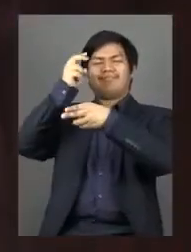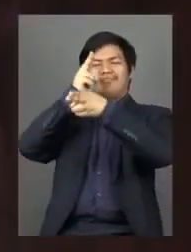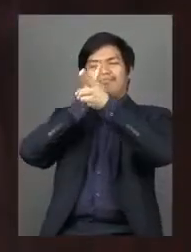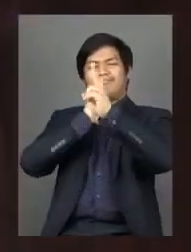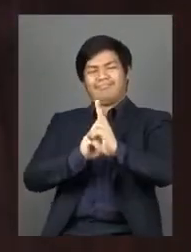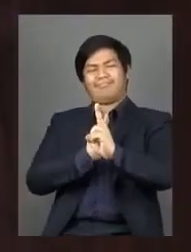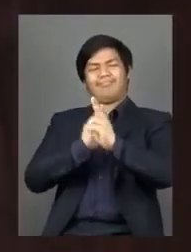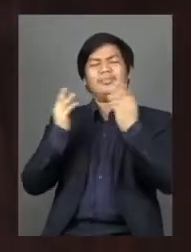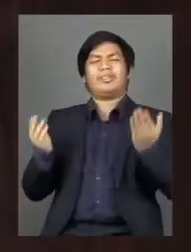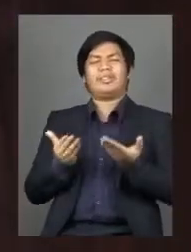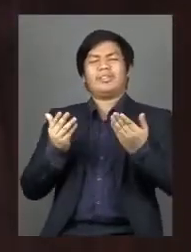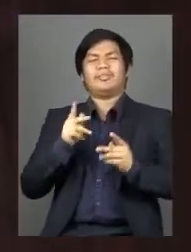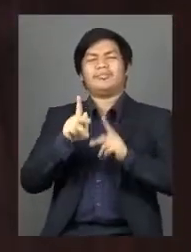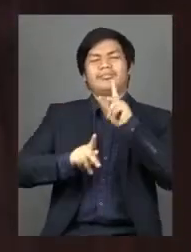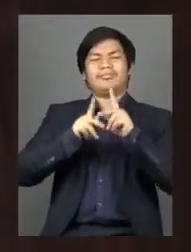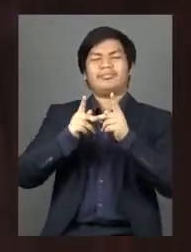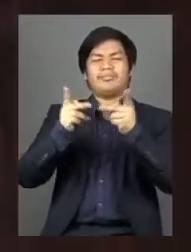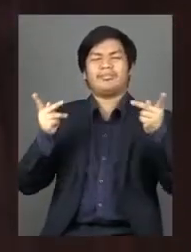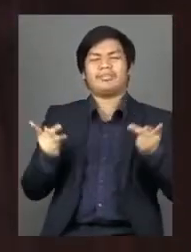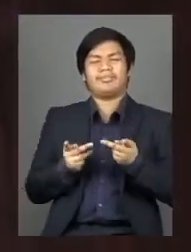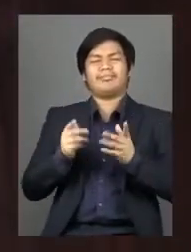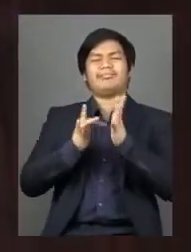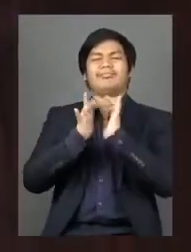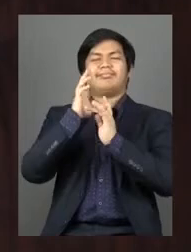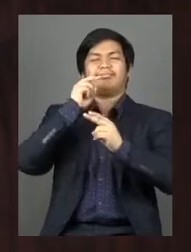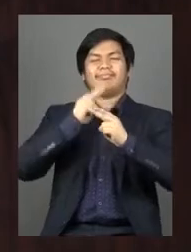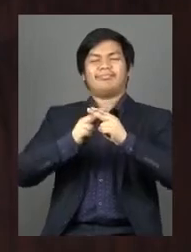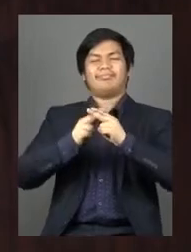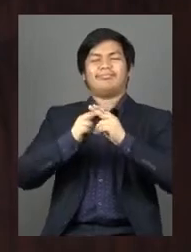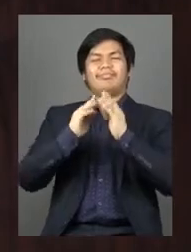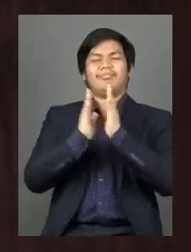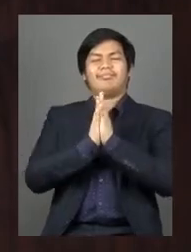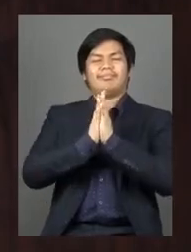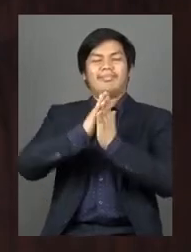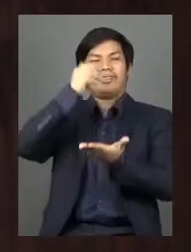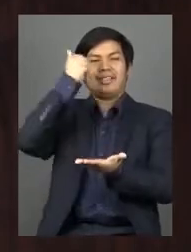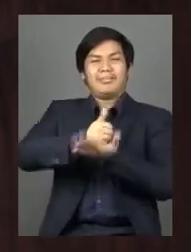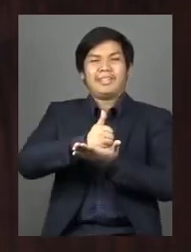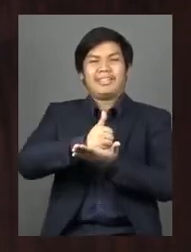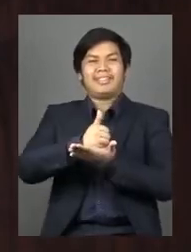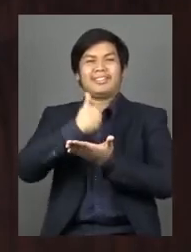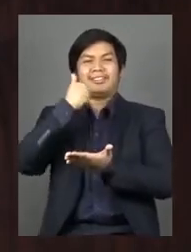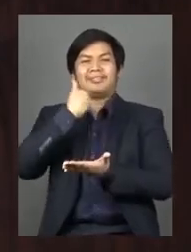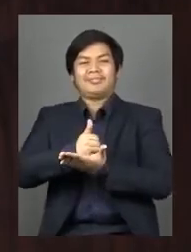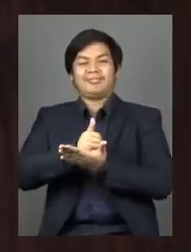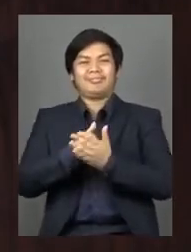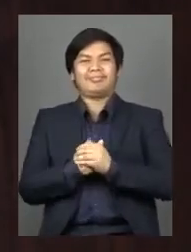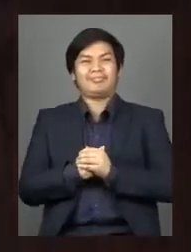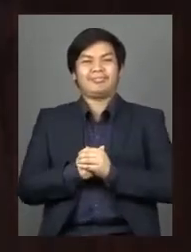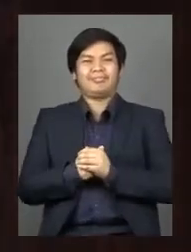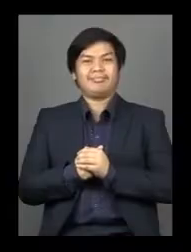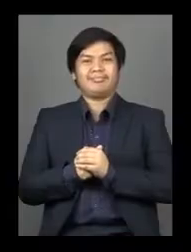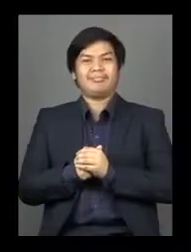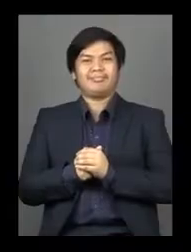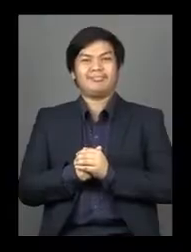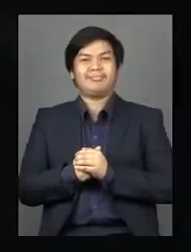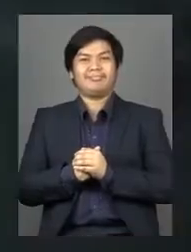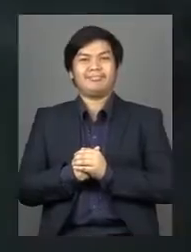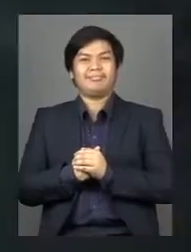in this place. In Jesus' name, we pray. Amen and amen.